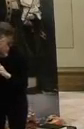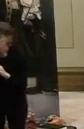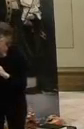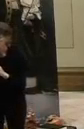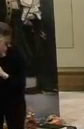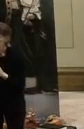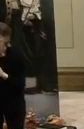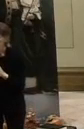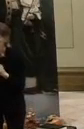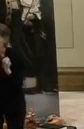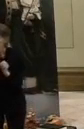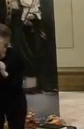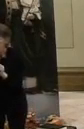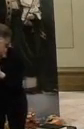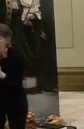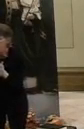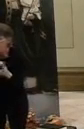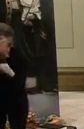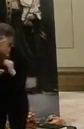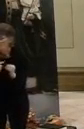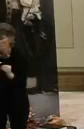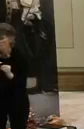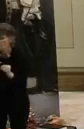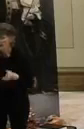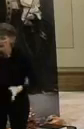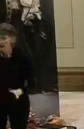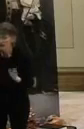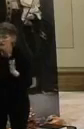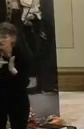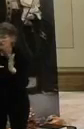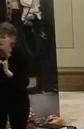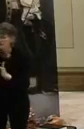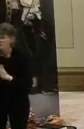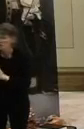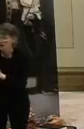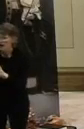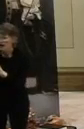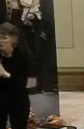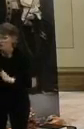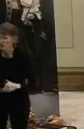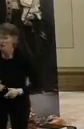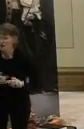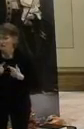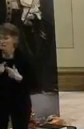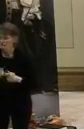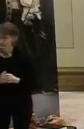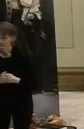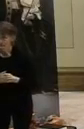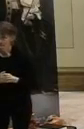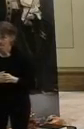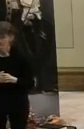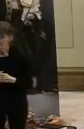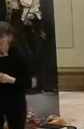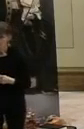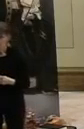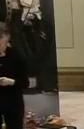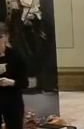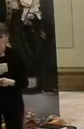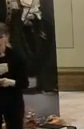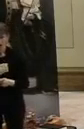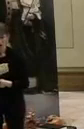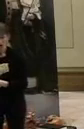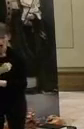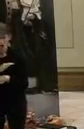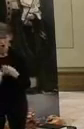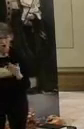lives. And it said in that second reading that all of us are called to be priests. Have you ever thought yourself to